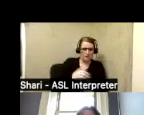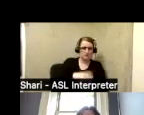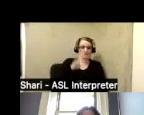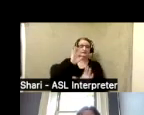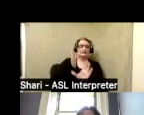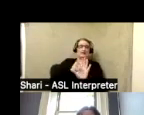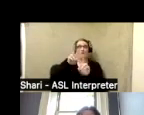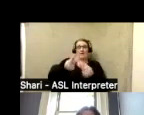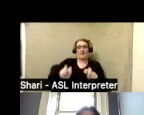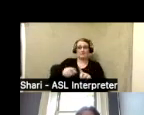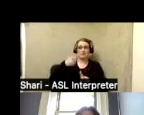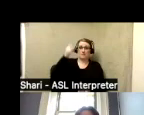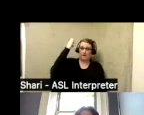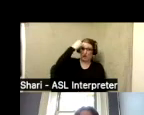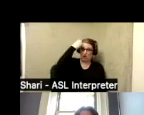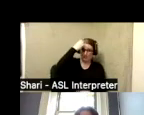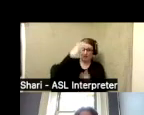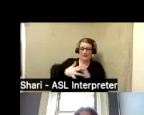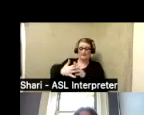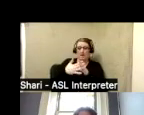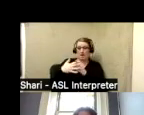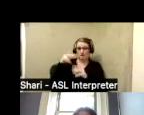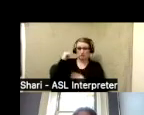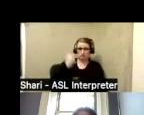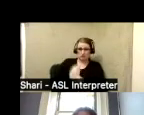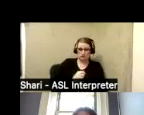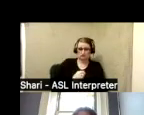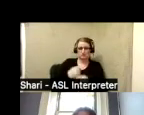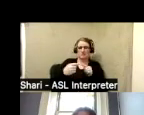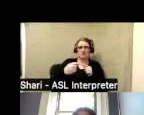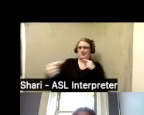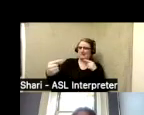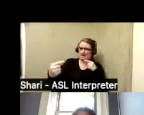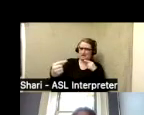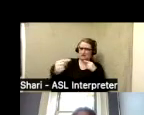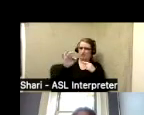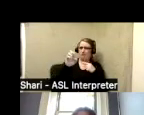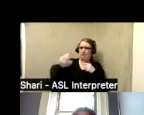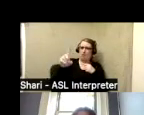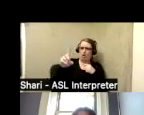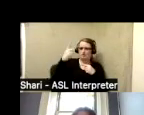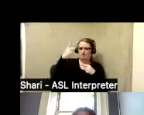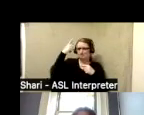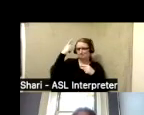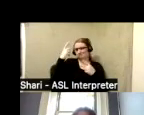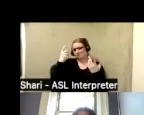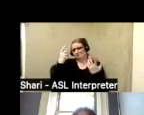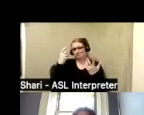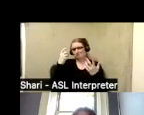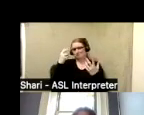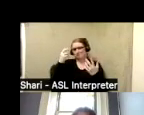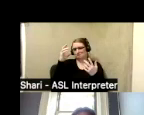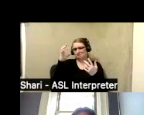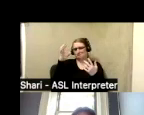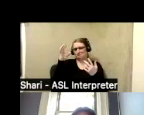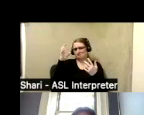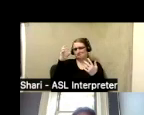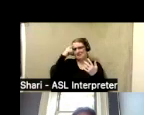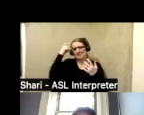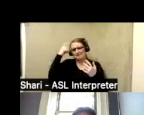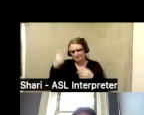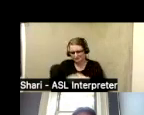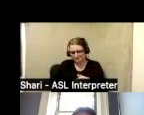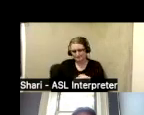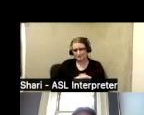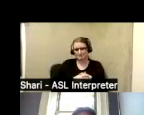Psychoanalysts from both the European and American traditions contested Freud's skepticism, and an array of theories developed to account